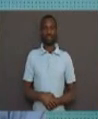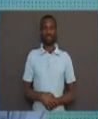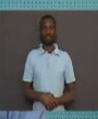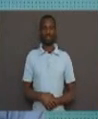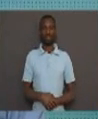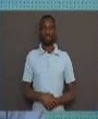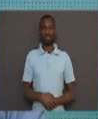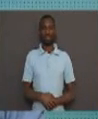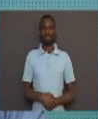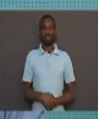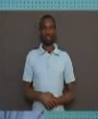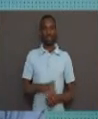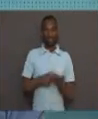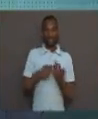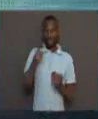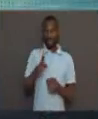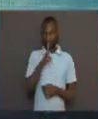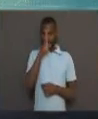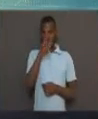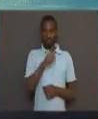produce a faint light.